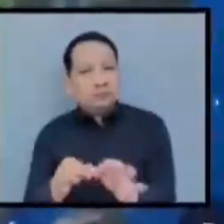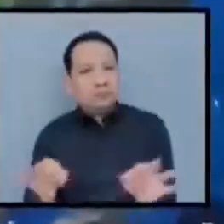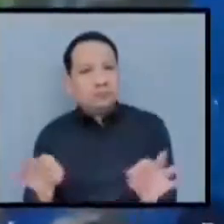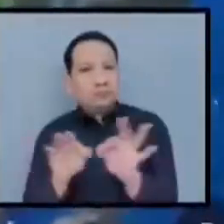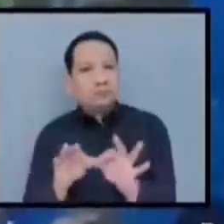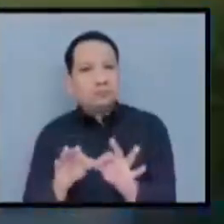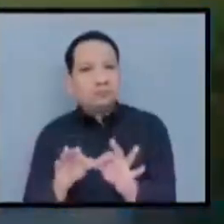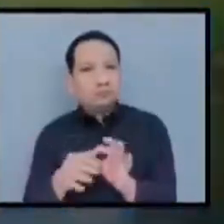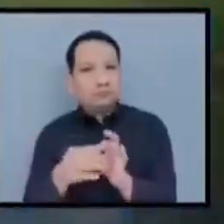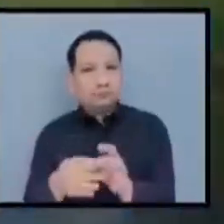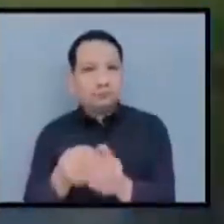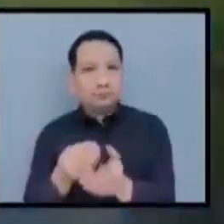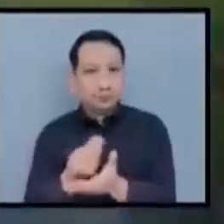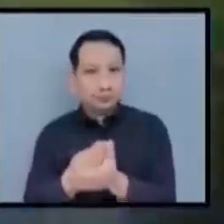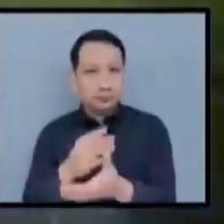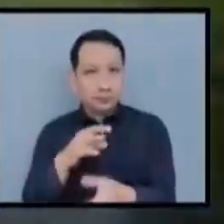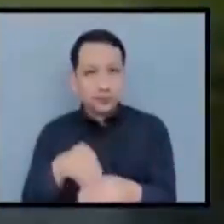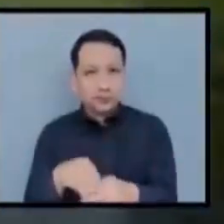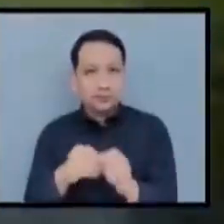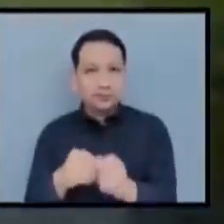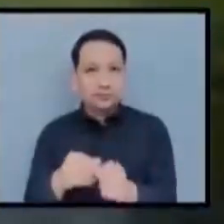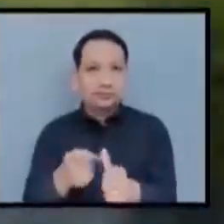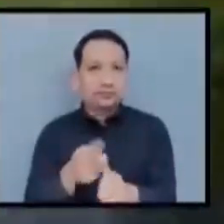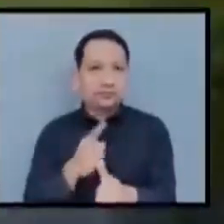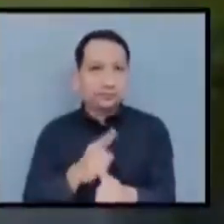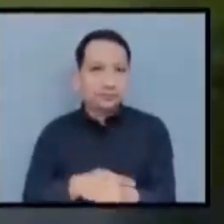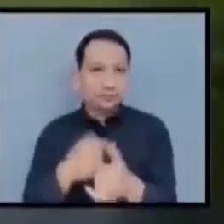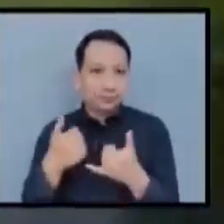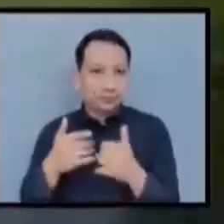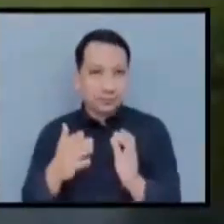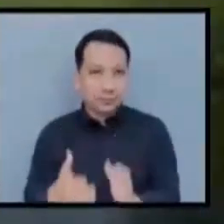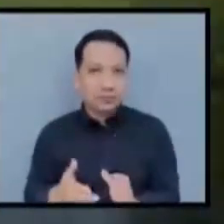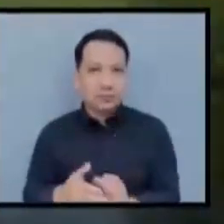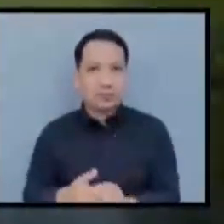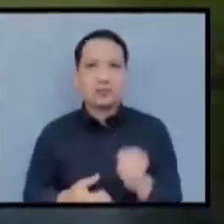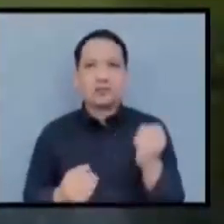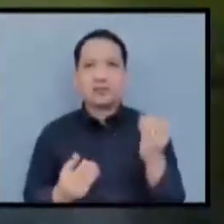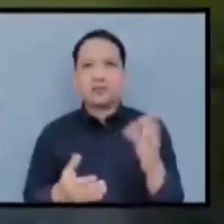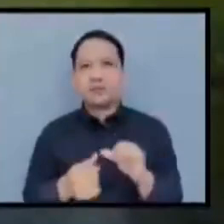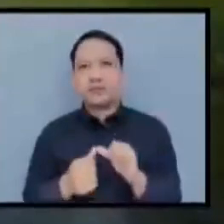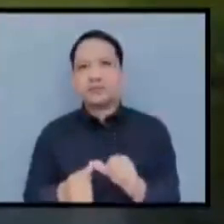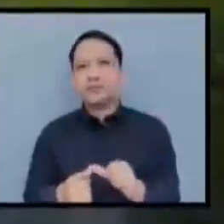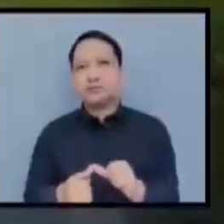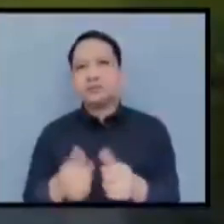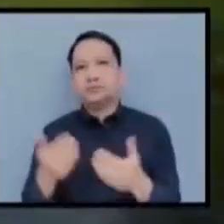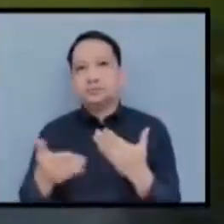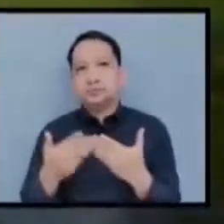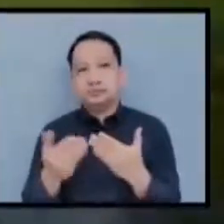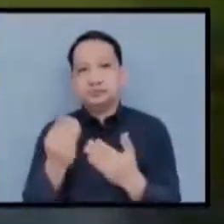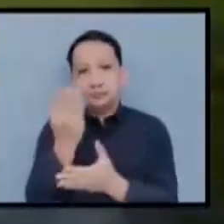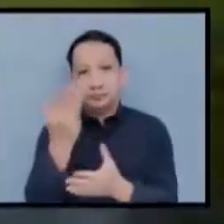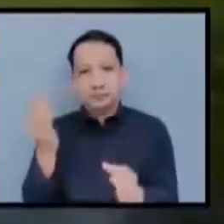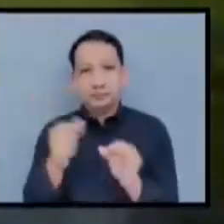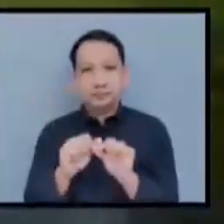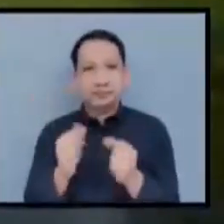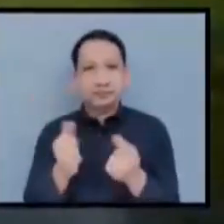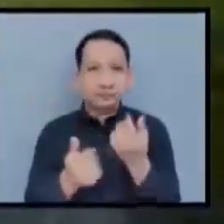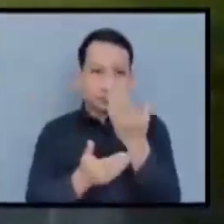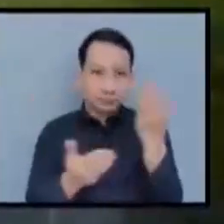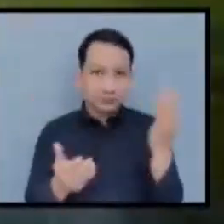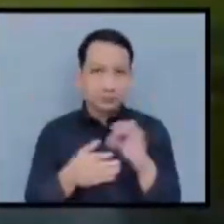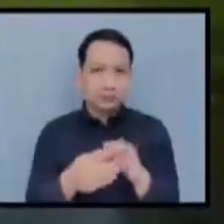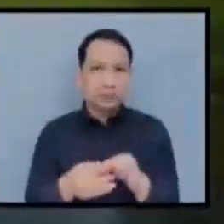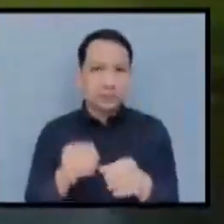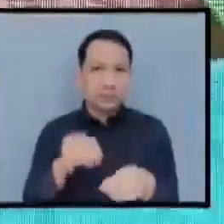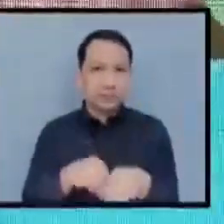ng pera para sa mga first-time player. Marami at madaling paraan kung paano makapaglalagay ng